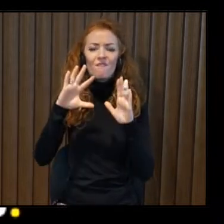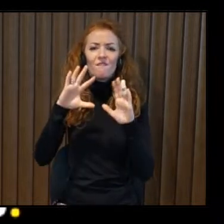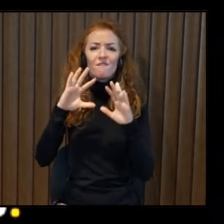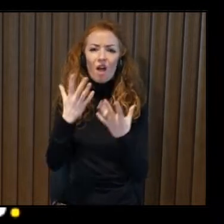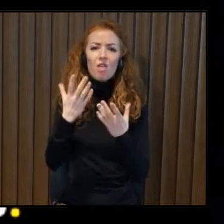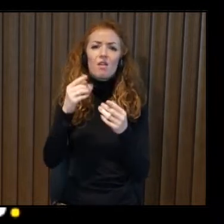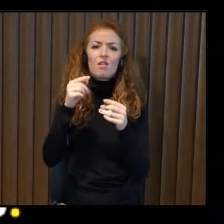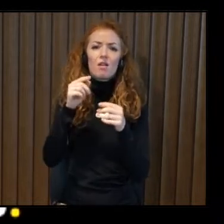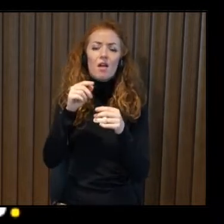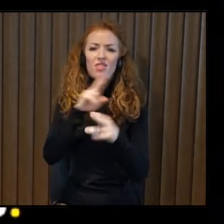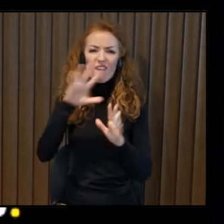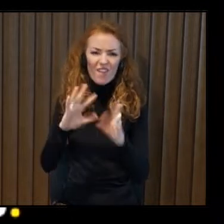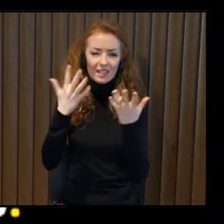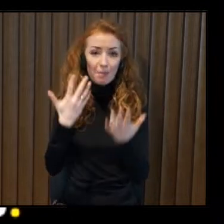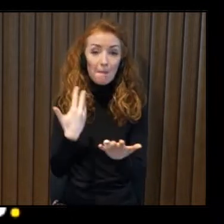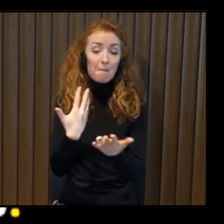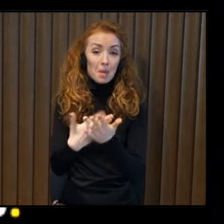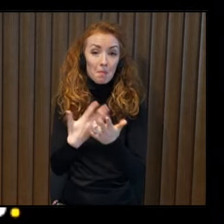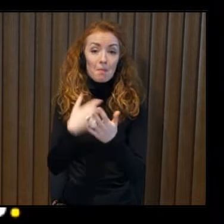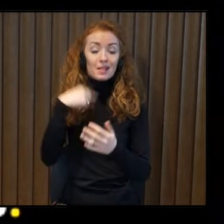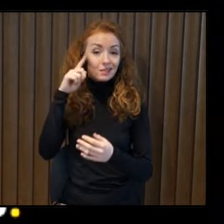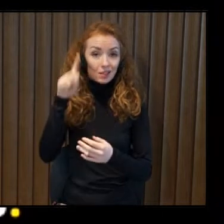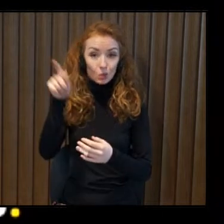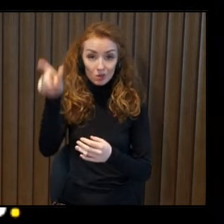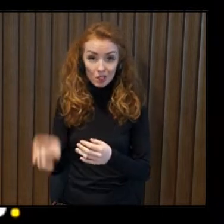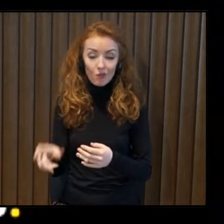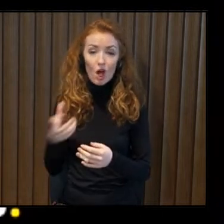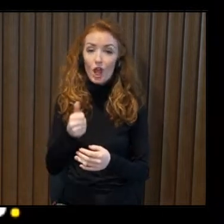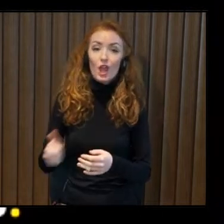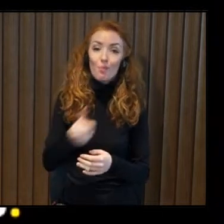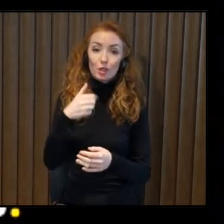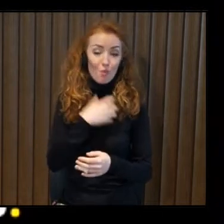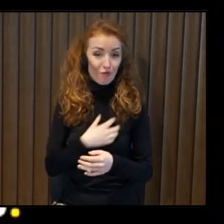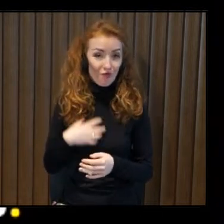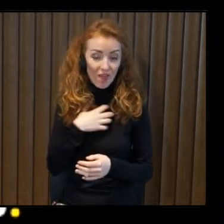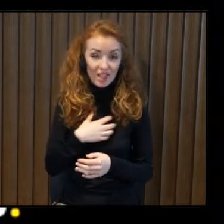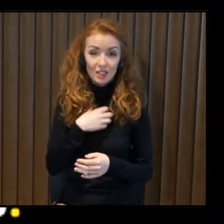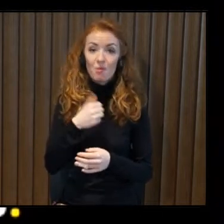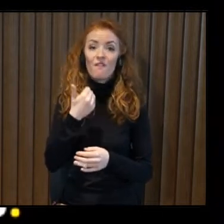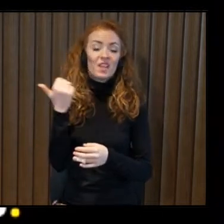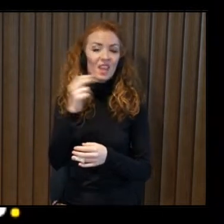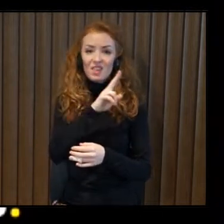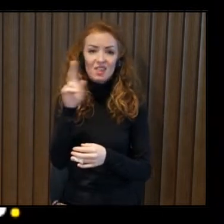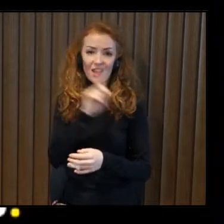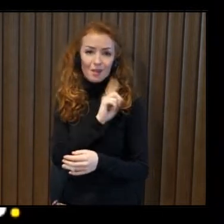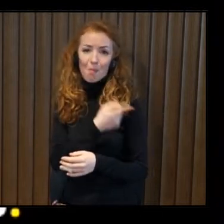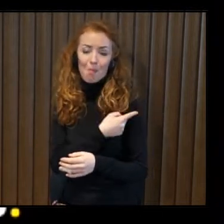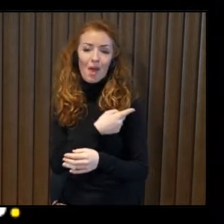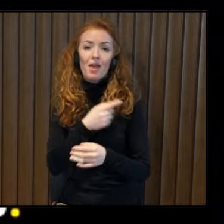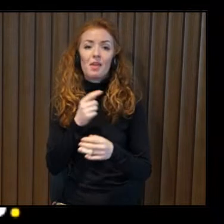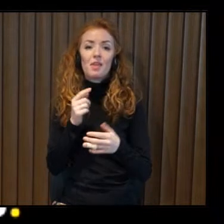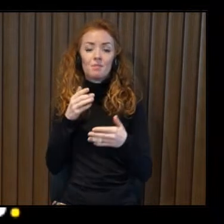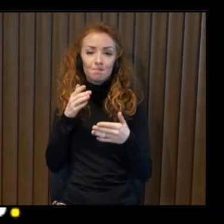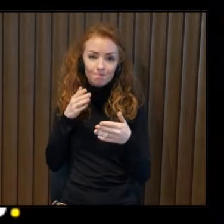lower levels of access to technology than people without disabilities. We know the same disparity exists, differences in men and